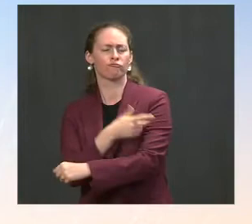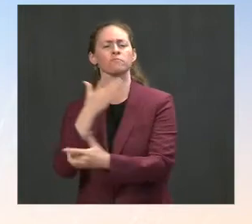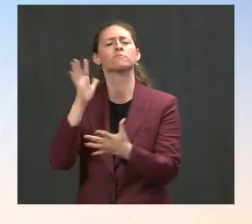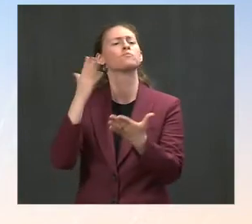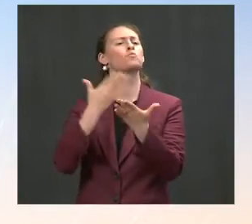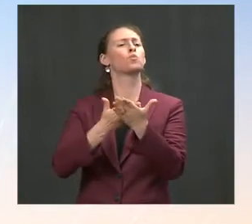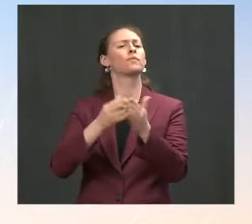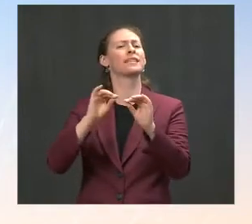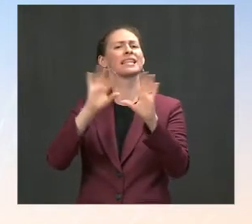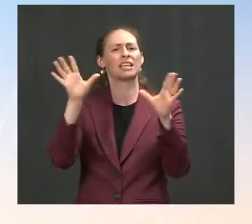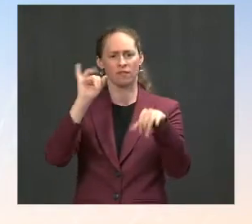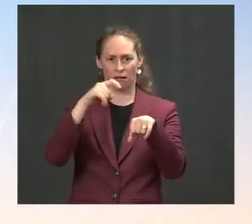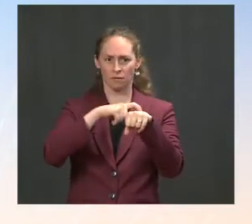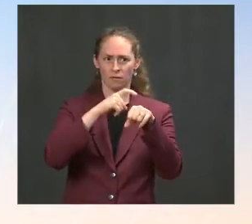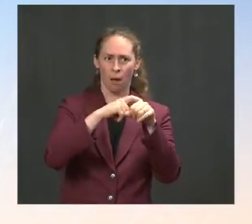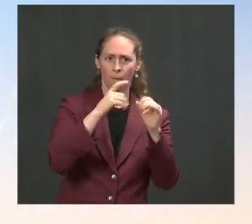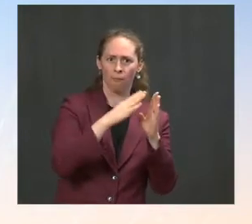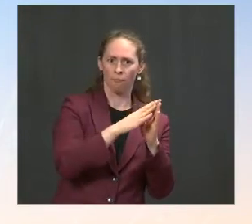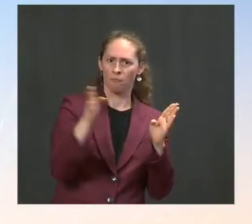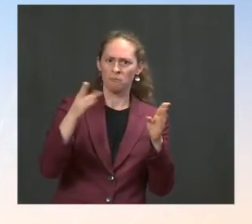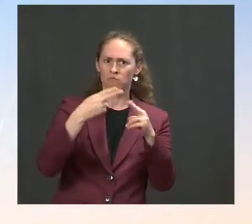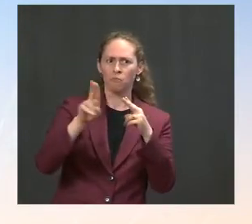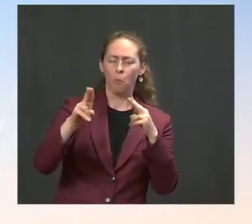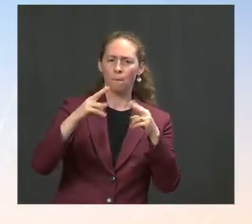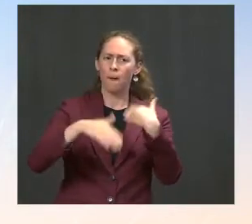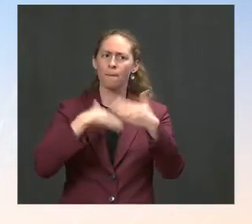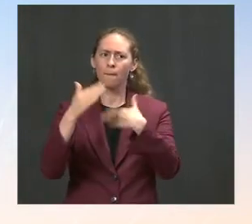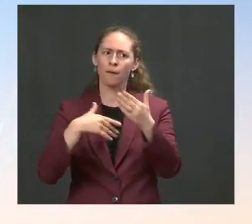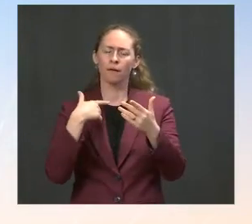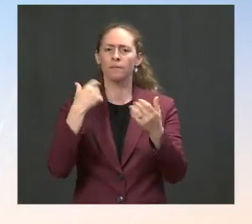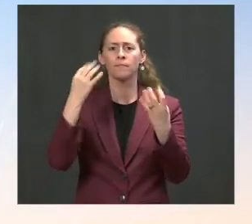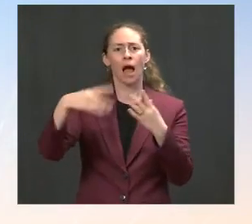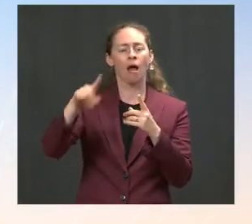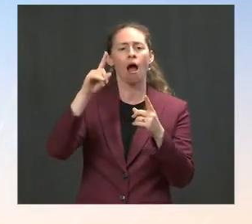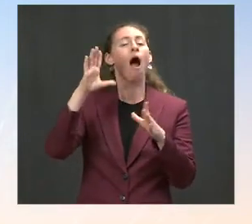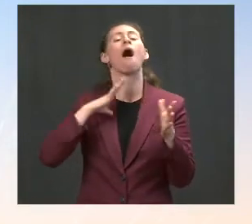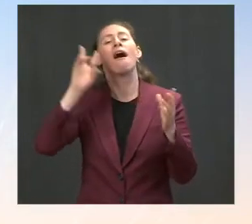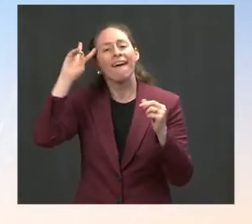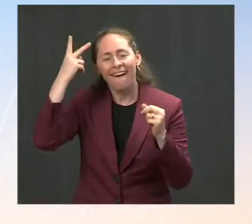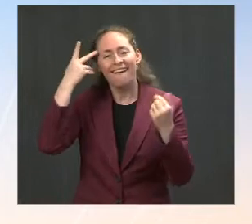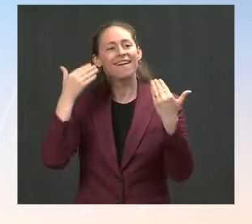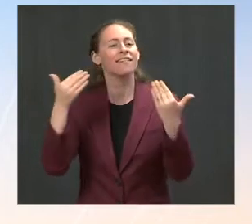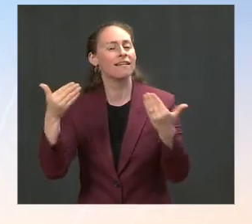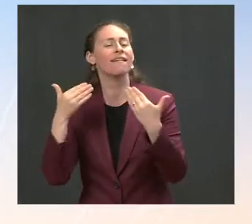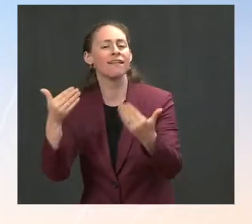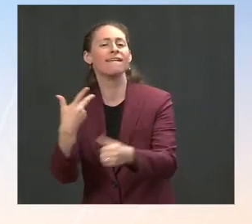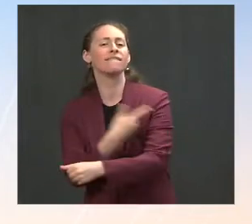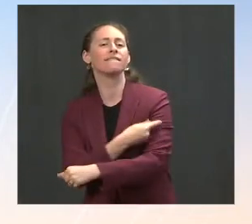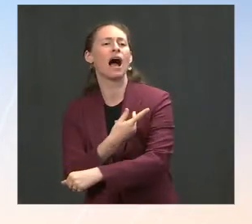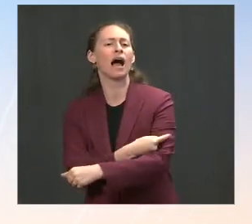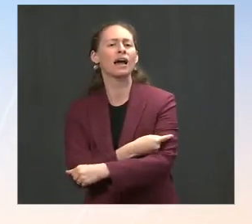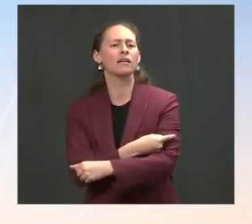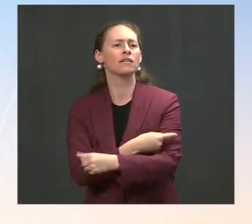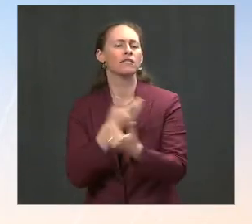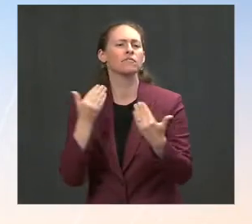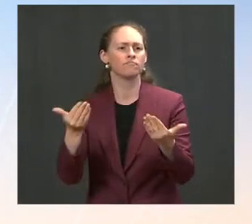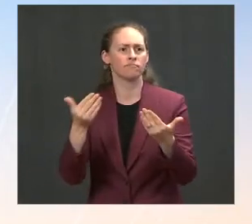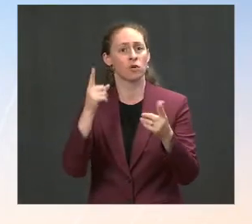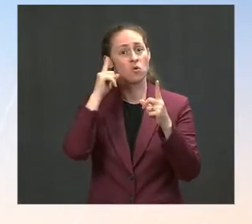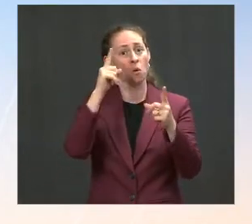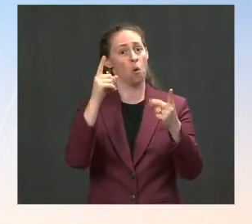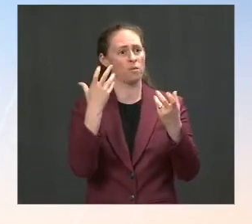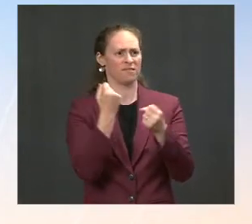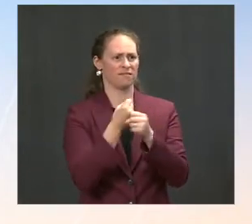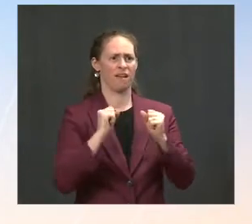of time, we've been able to influence a whole lot of people to change their mind, to take action, get a shot, save their lives and the lives of